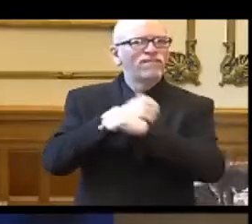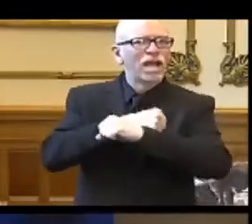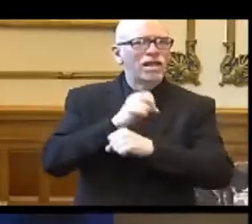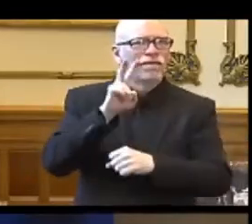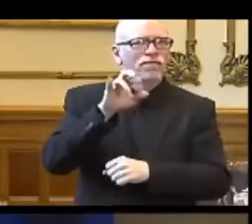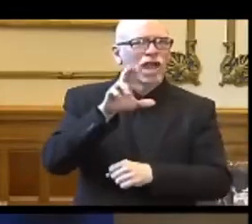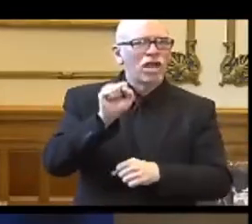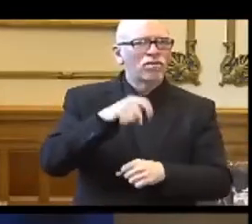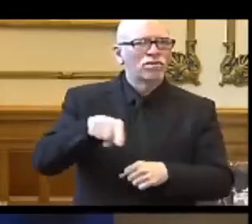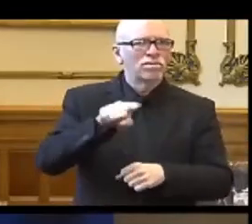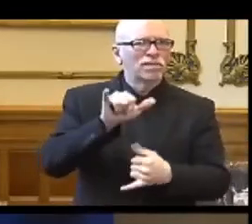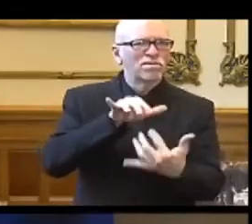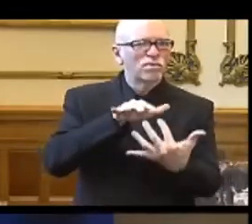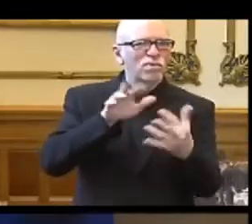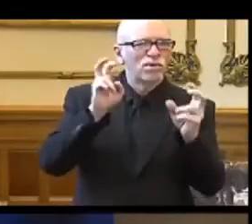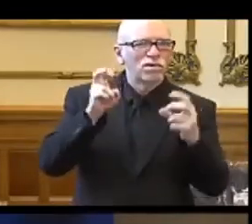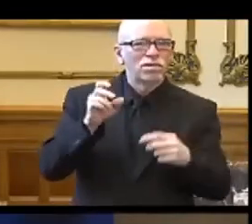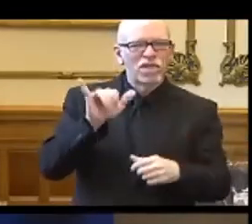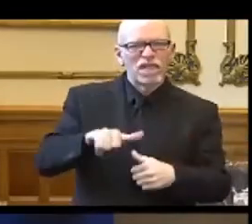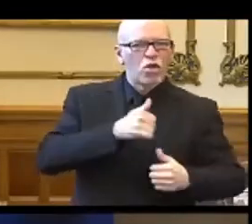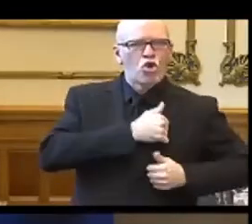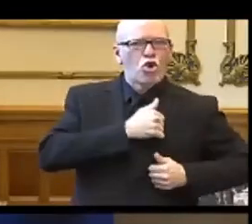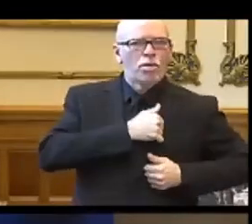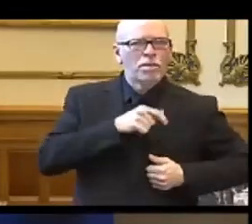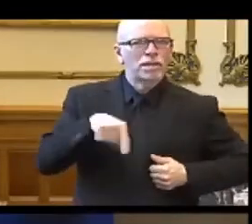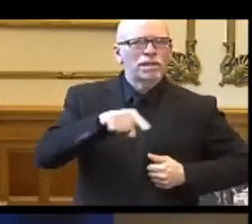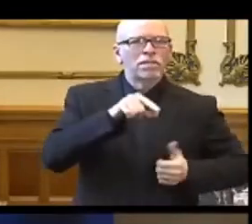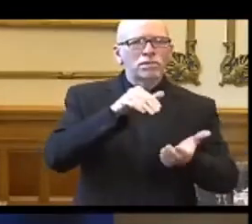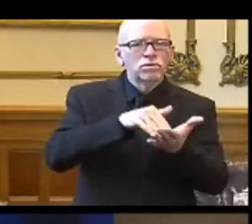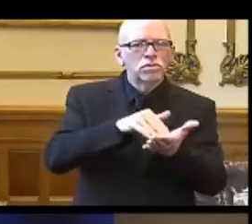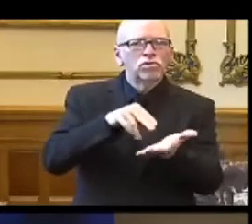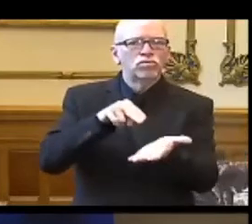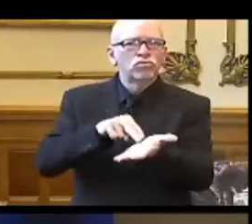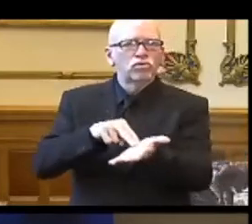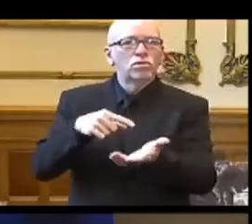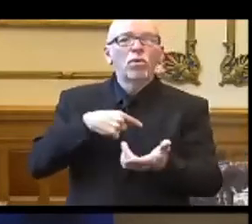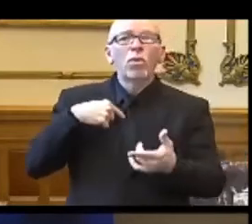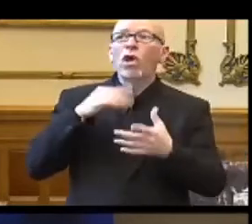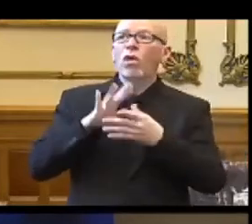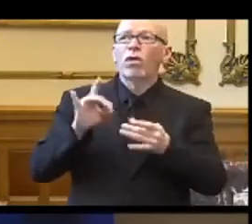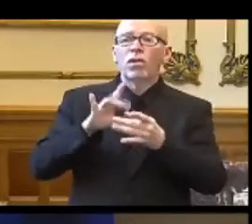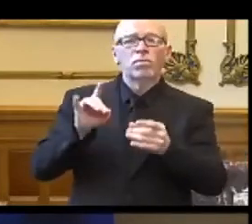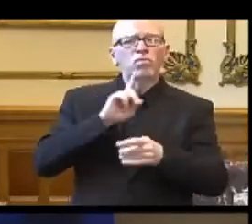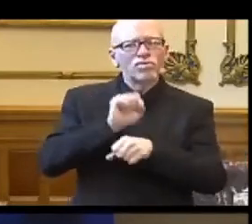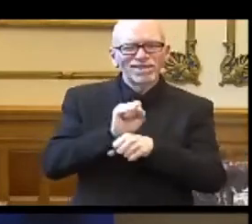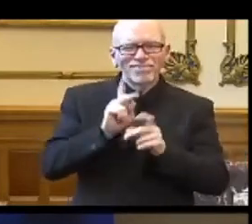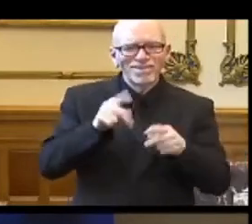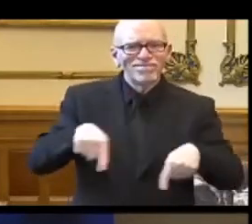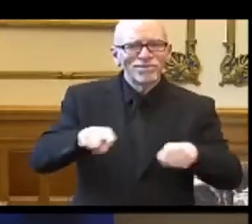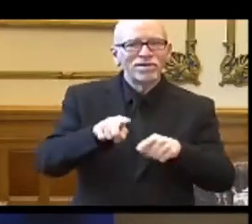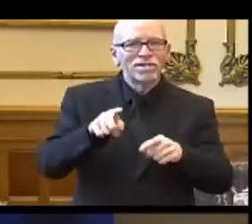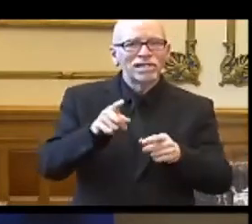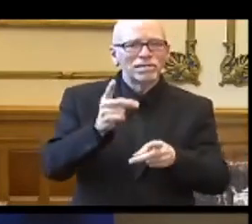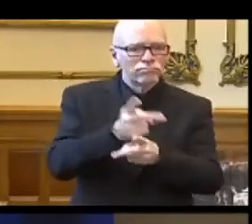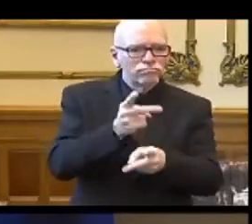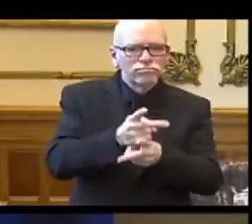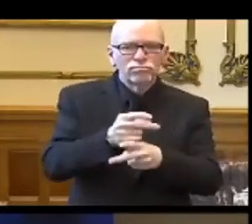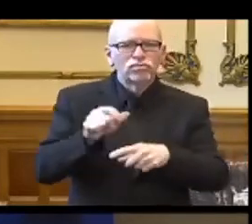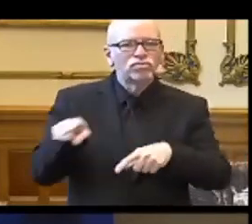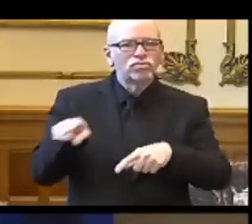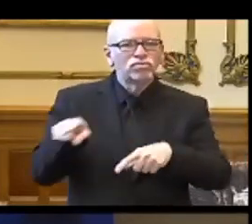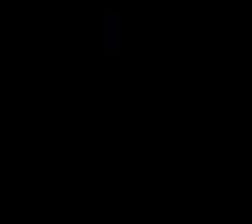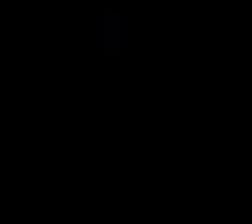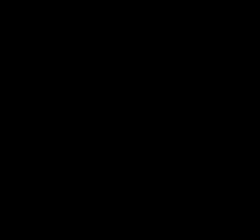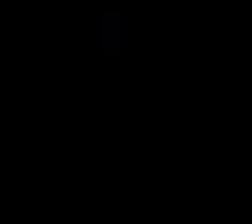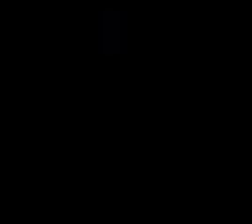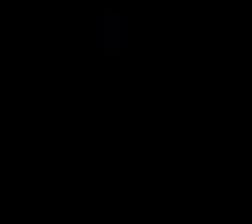virus, this is that army who is not just talking about it, they're treating it. And